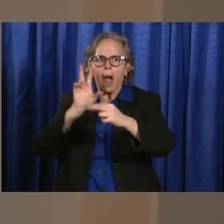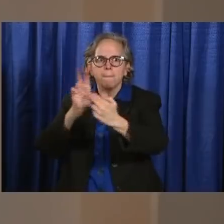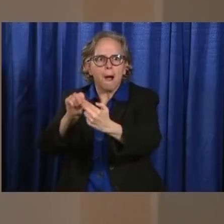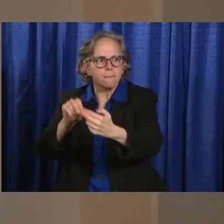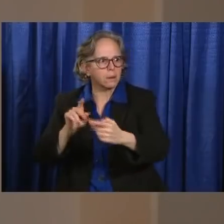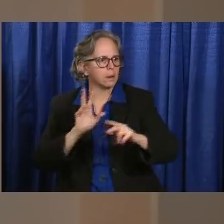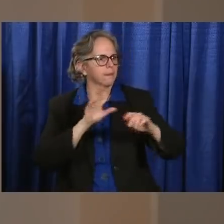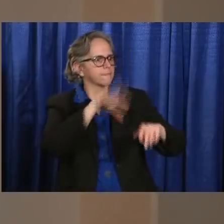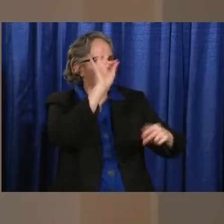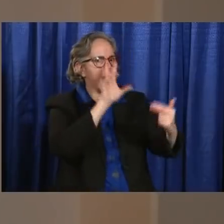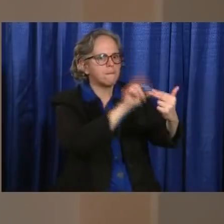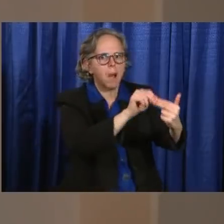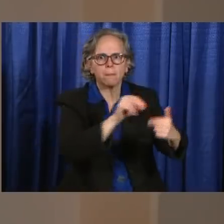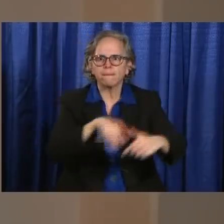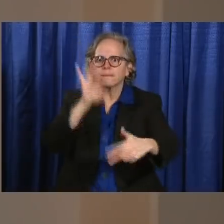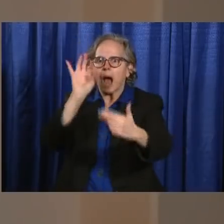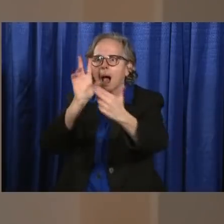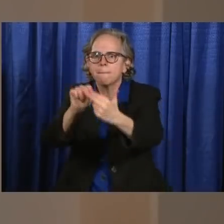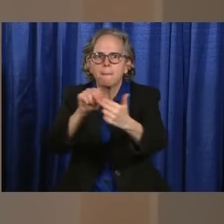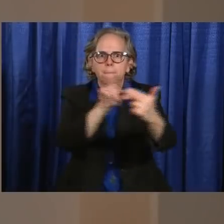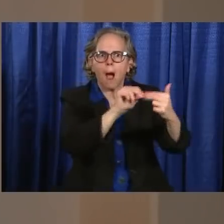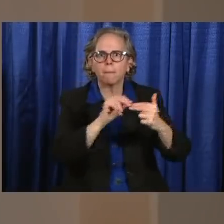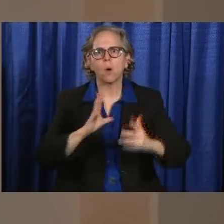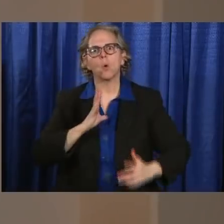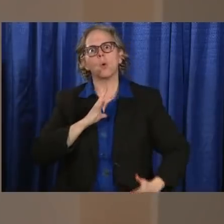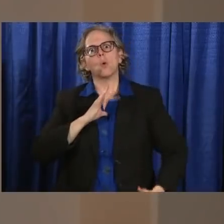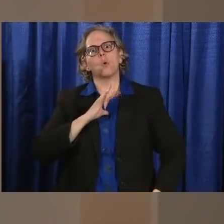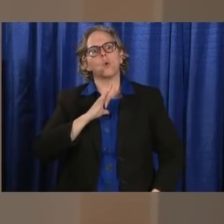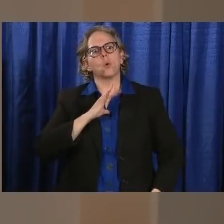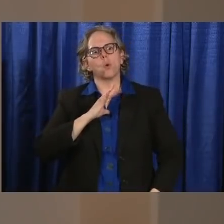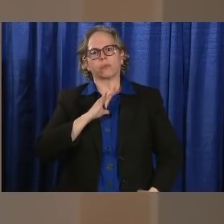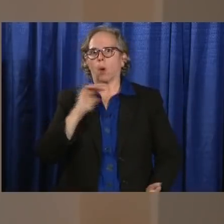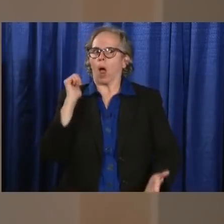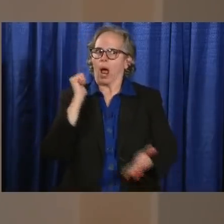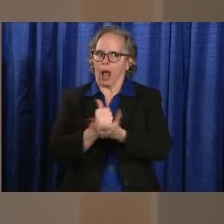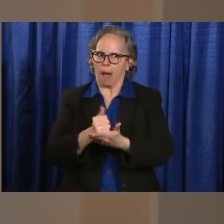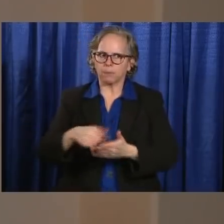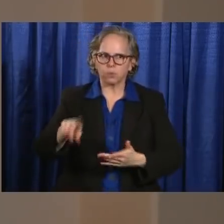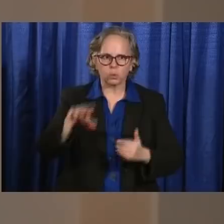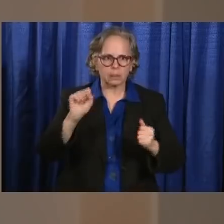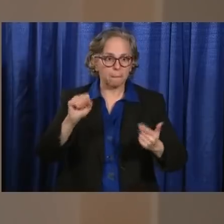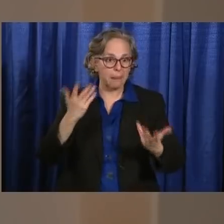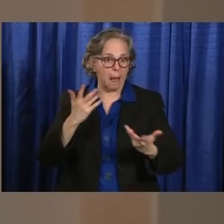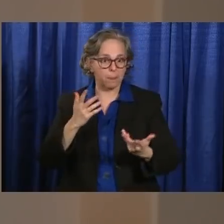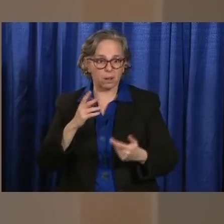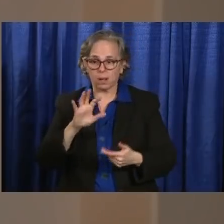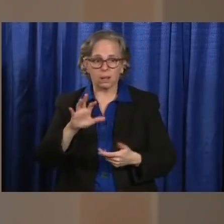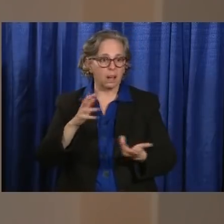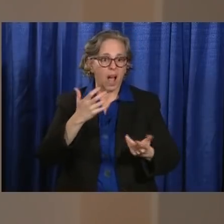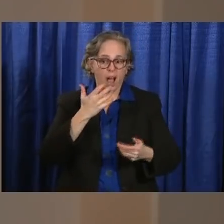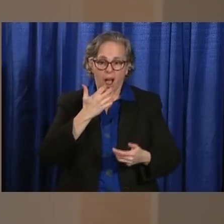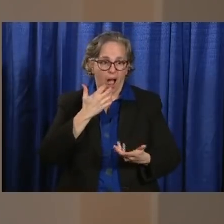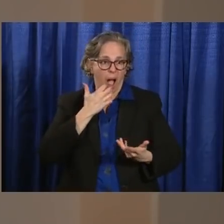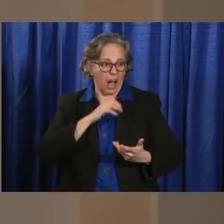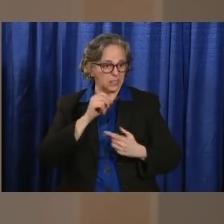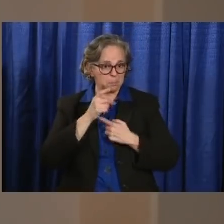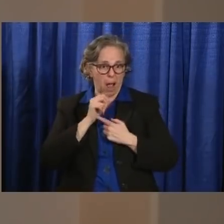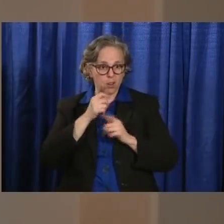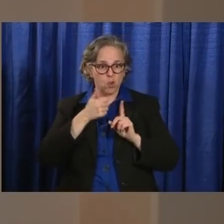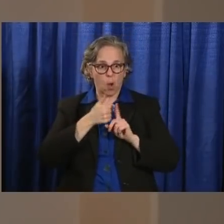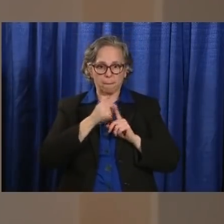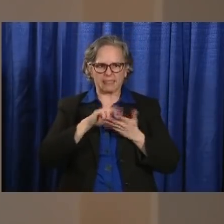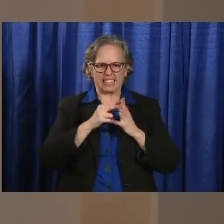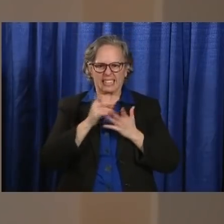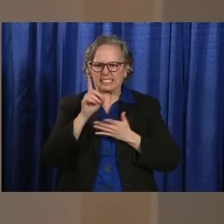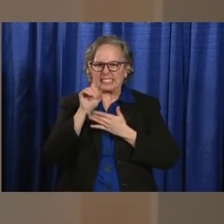It helps people who are maybe using their own hotspot on their phone, who are burning through their data. It's going to cost them a lot. We know technology use is